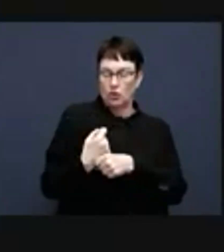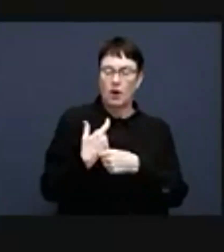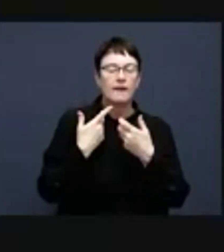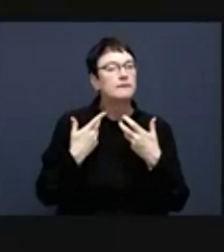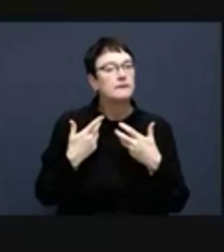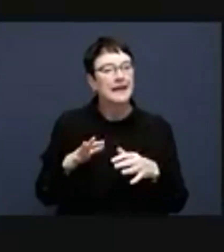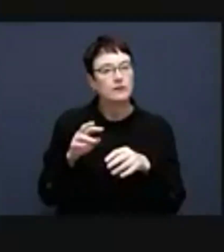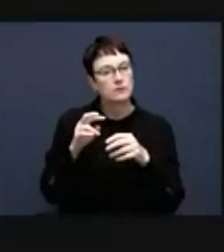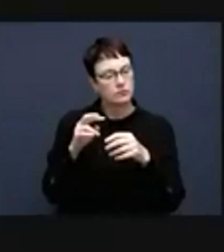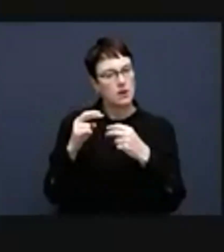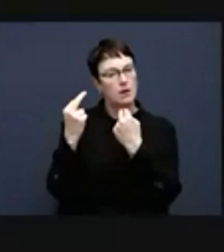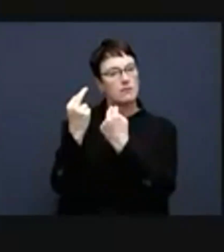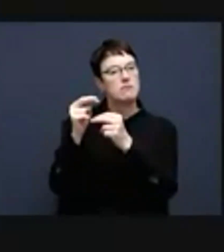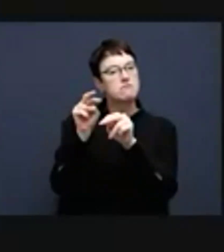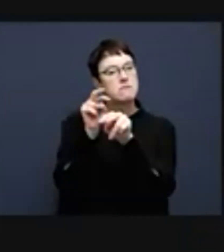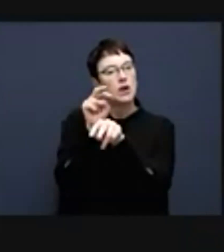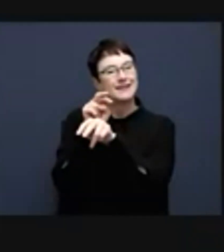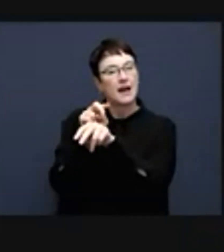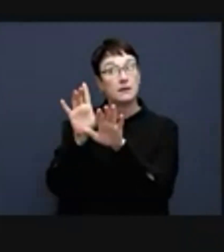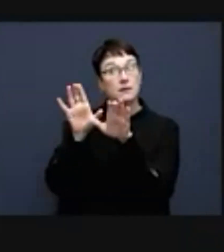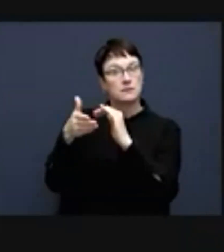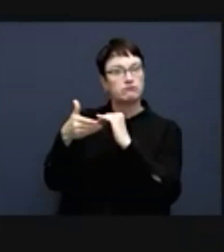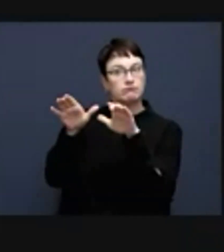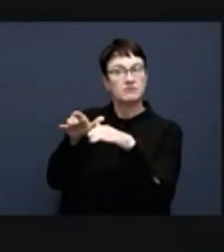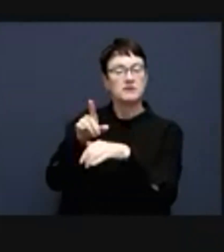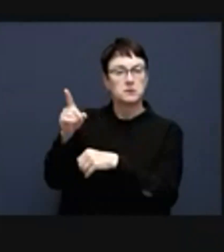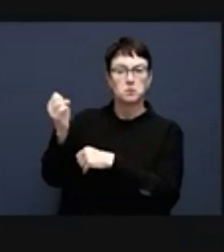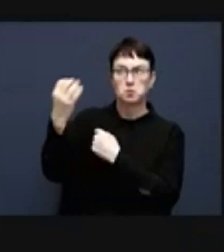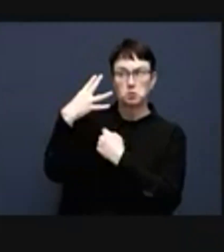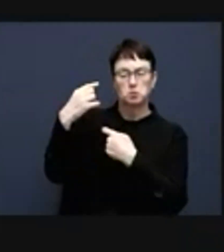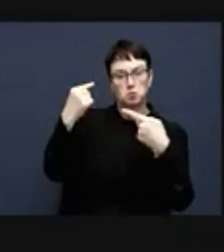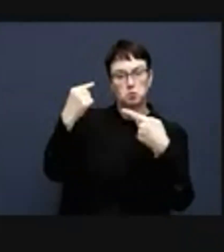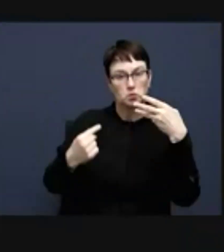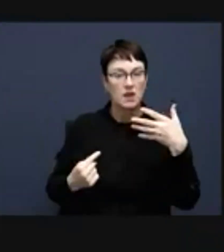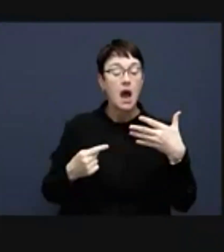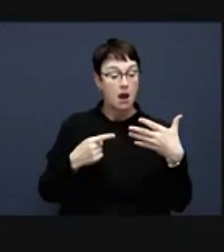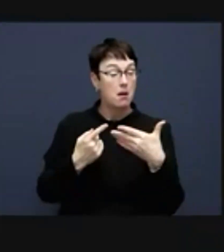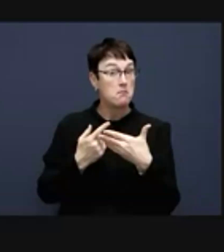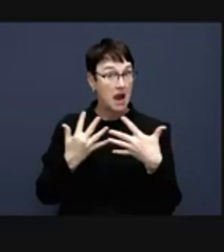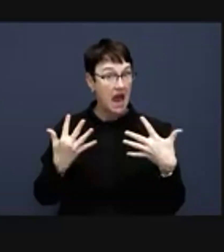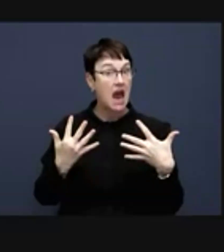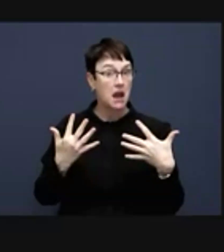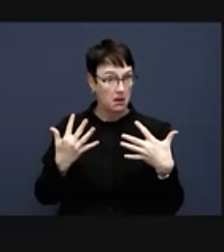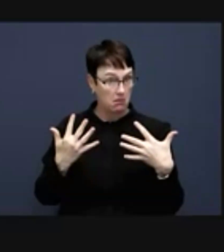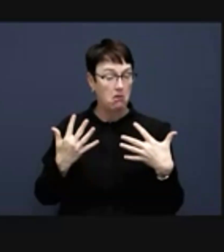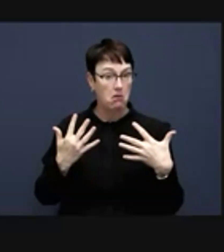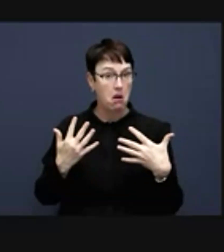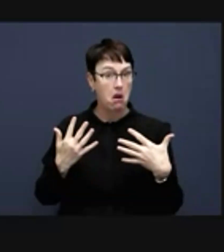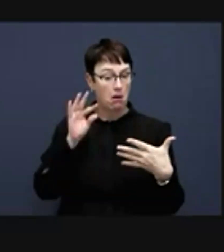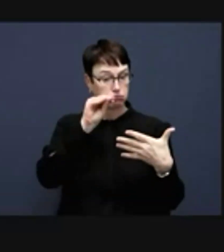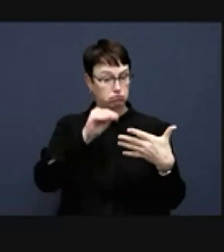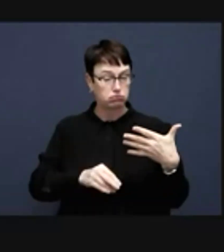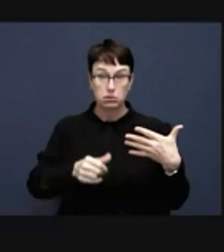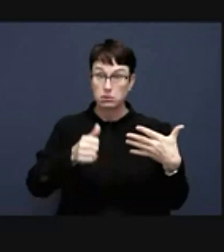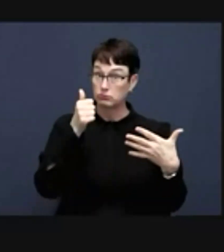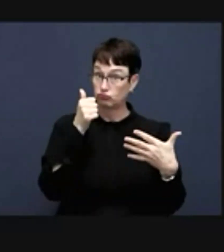So after or improvements after, I think after the review was written, a lot has happened, not because of the review, but just because it takes